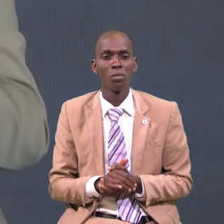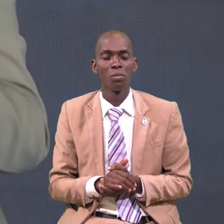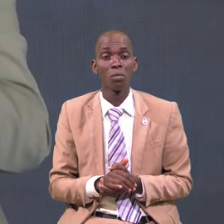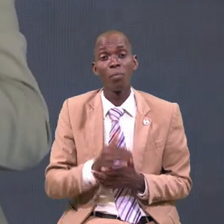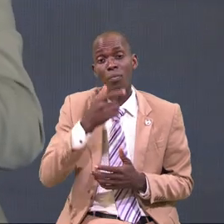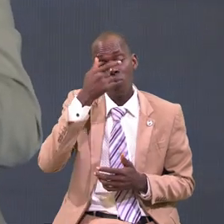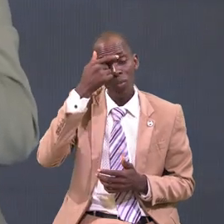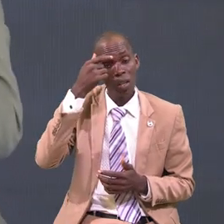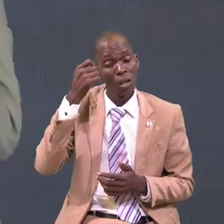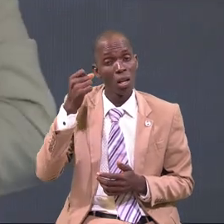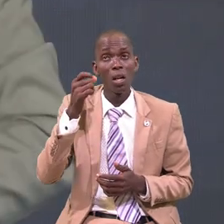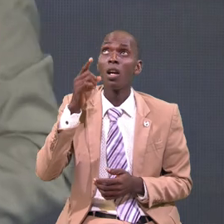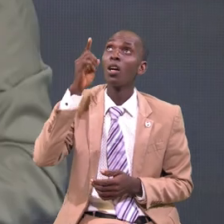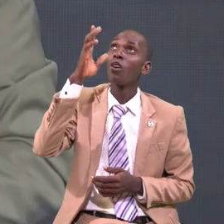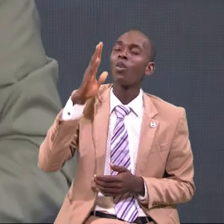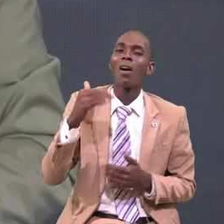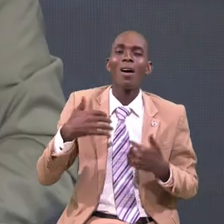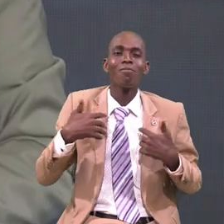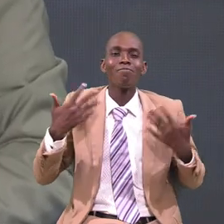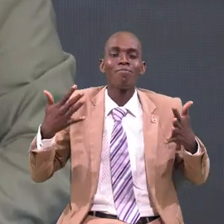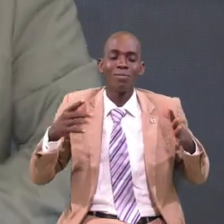Because God had translated him.